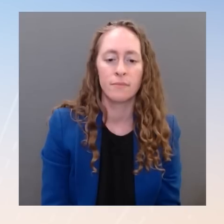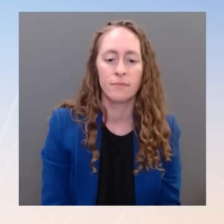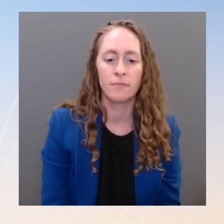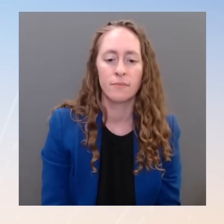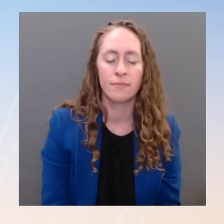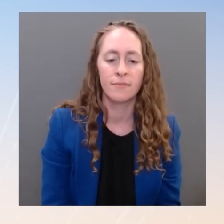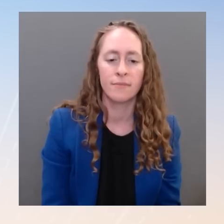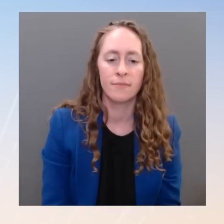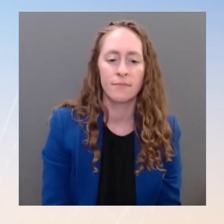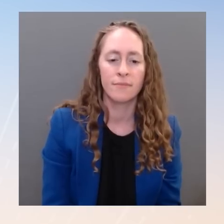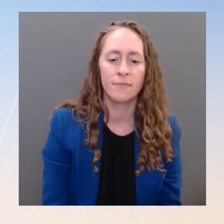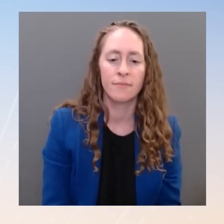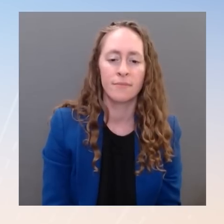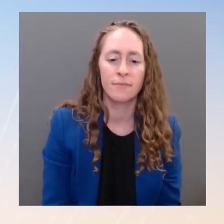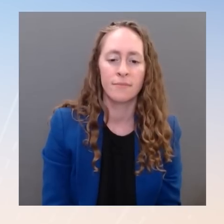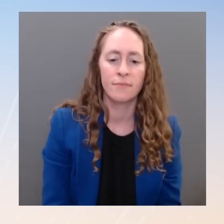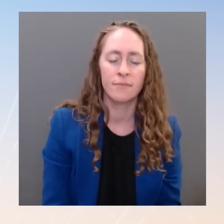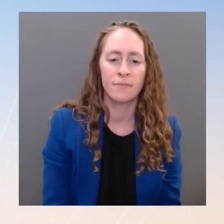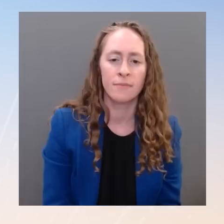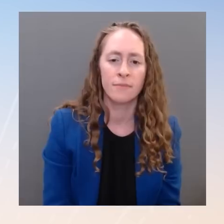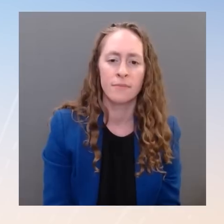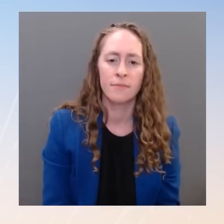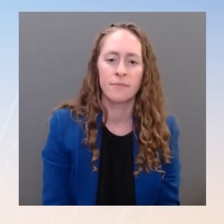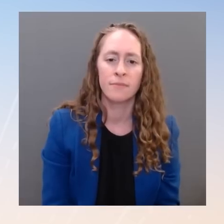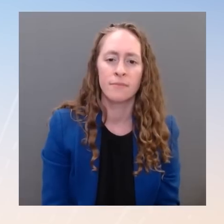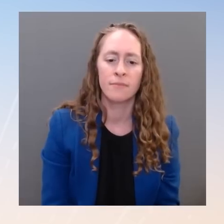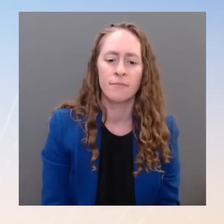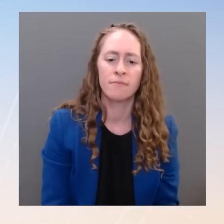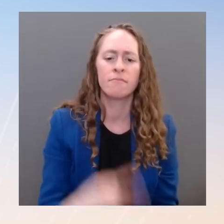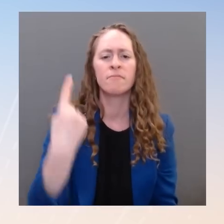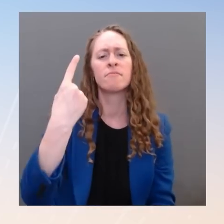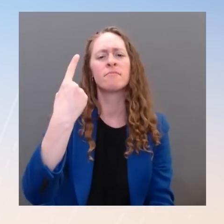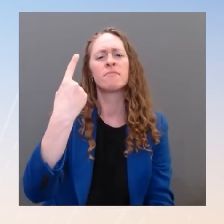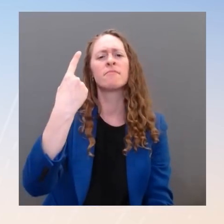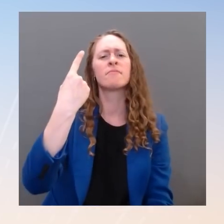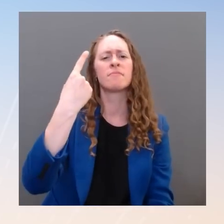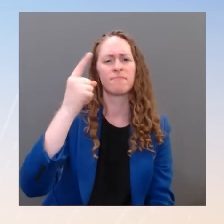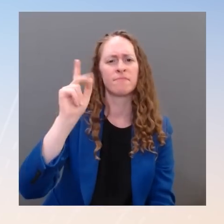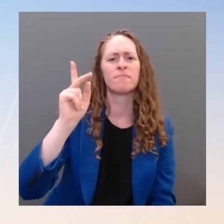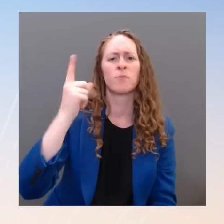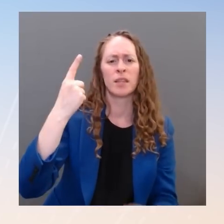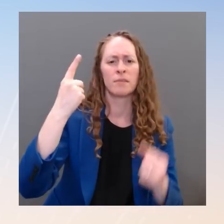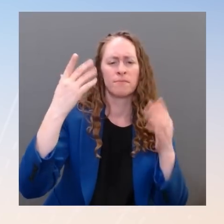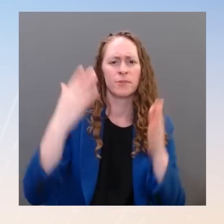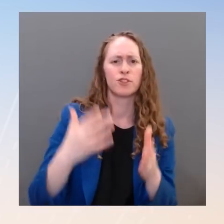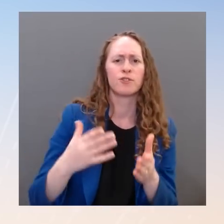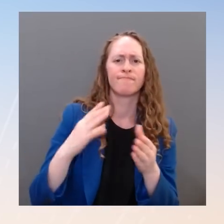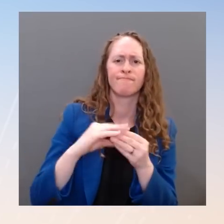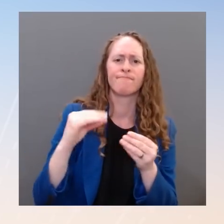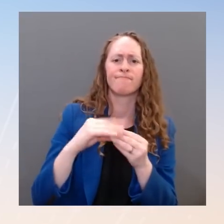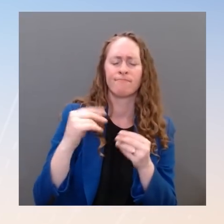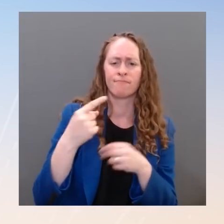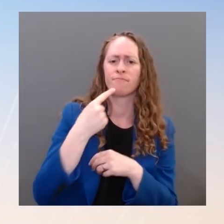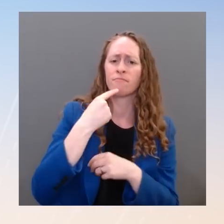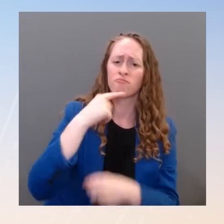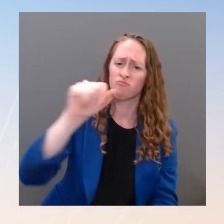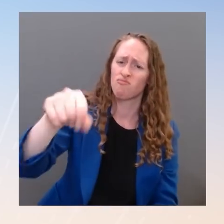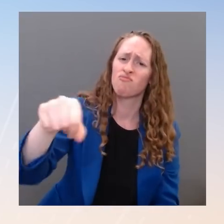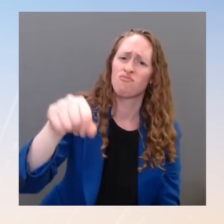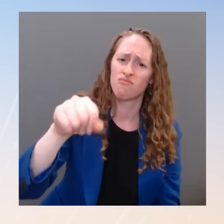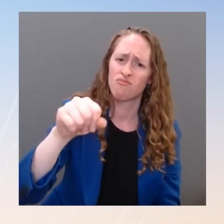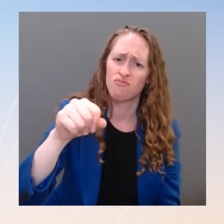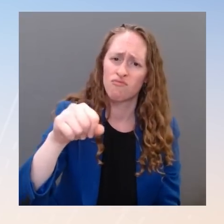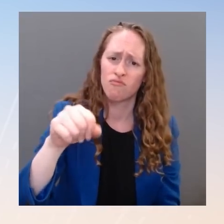you've spoken to on this before, but you're trying to avoid a hypothetical situation. But this seems like it's getting closer towards